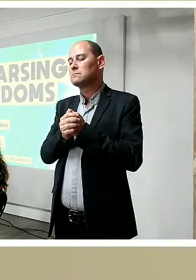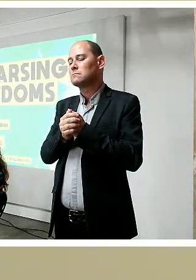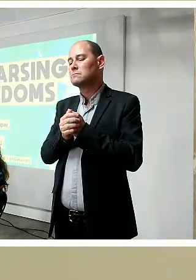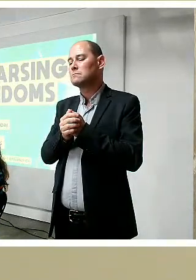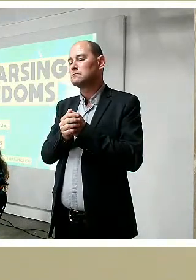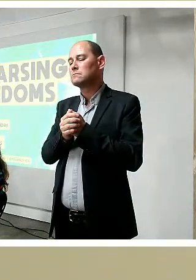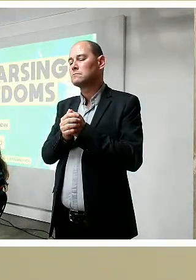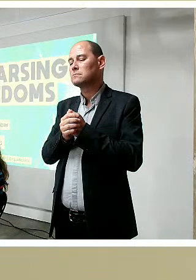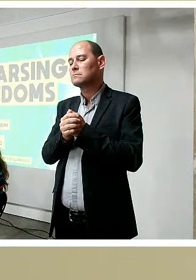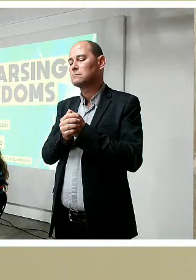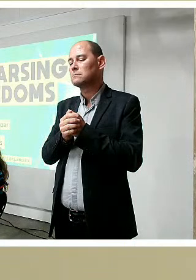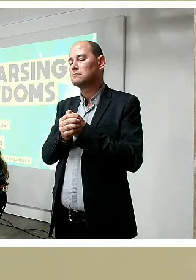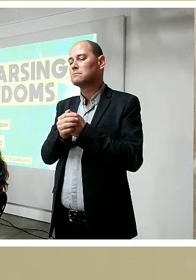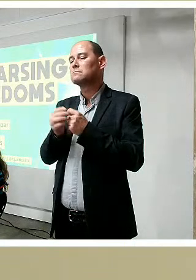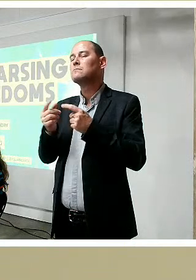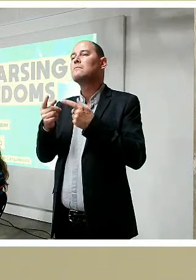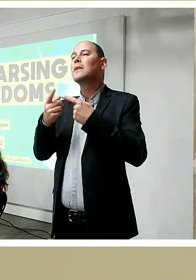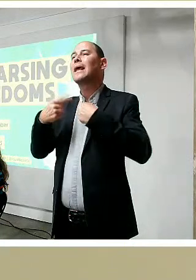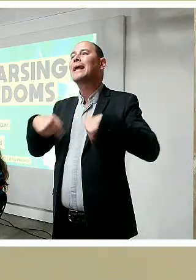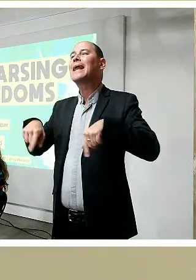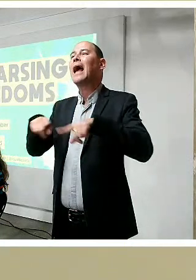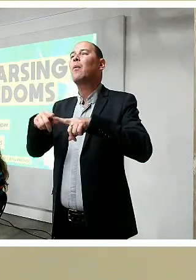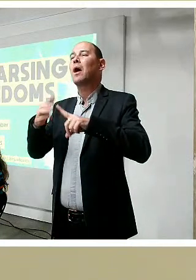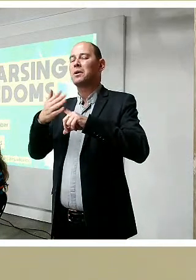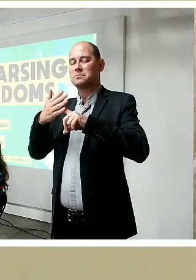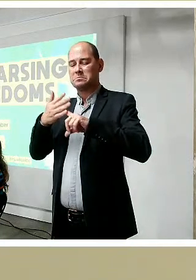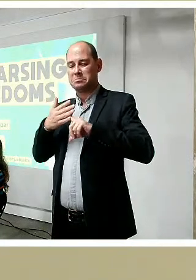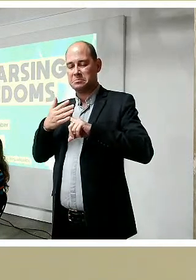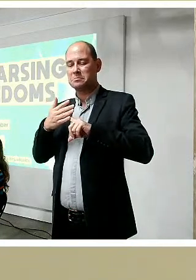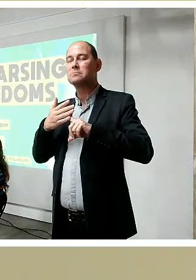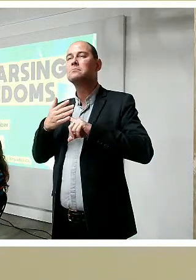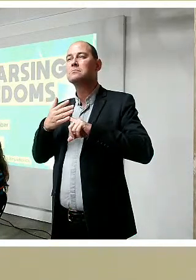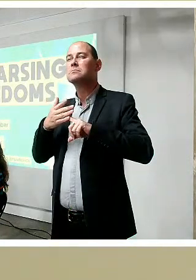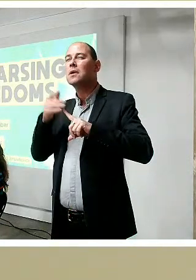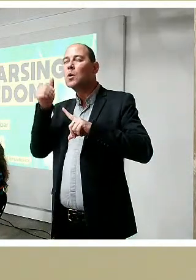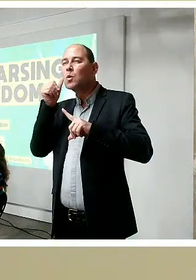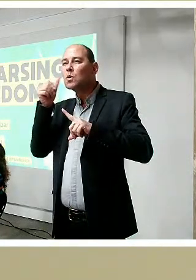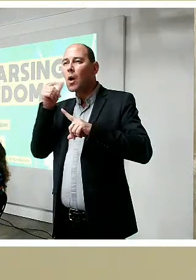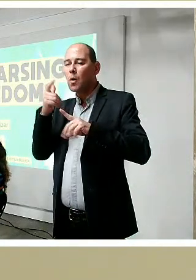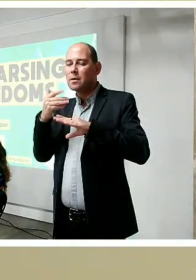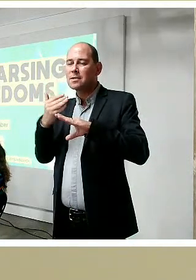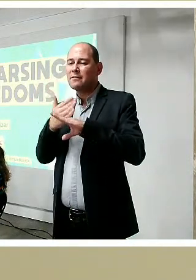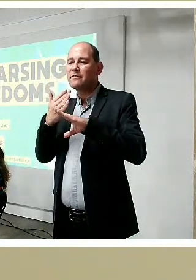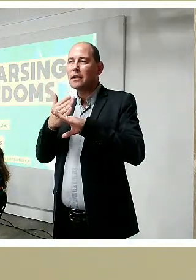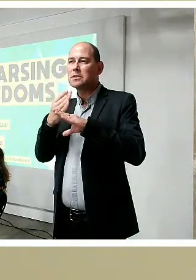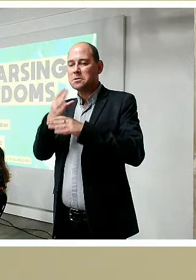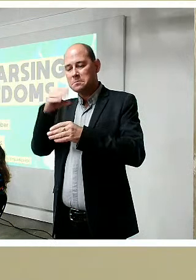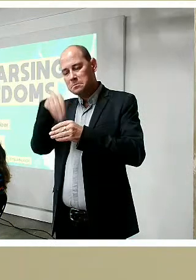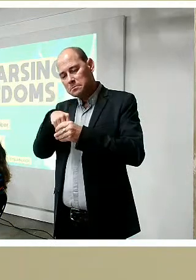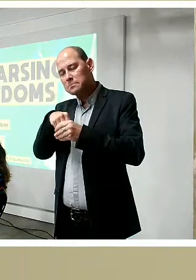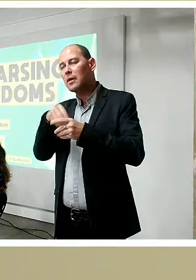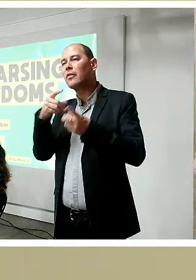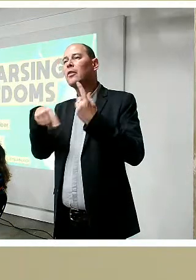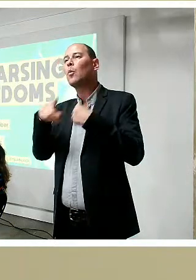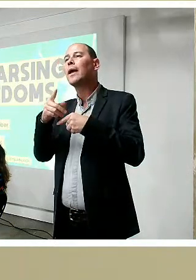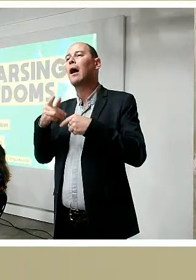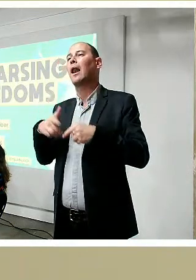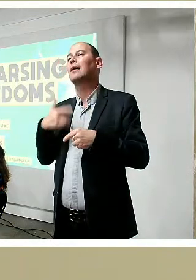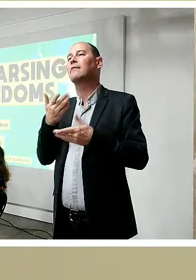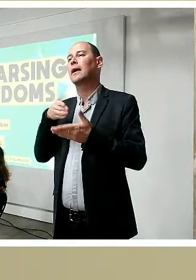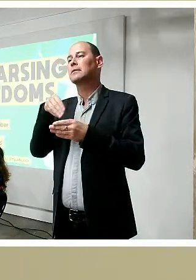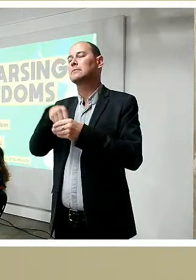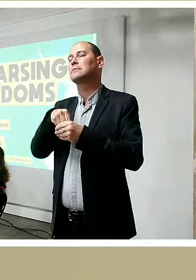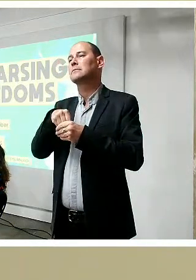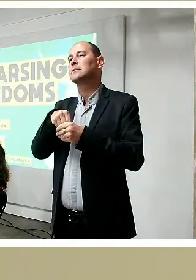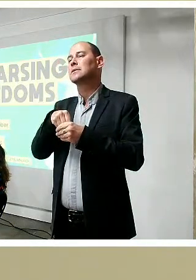disenfranchisement or however you want to term it, there's a function to that in this structure that we're living in, right? And so it's really